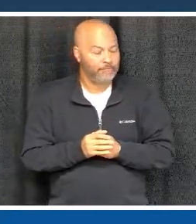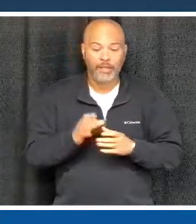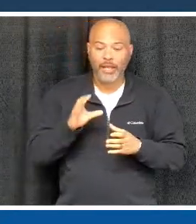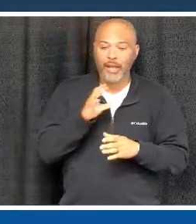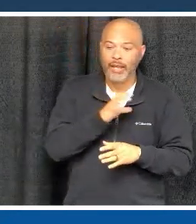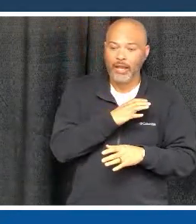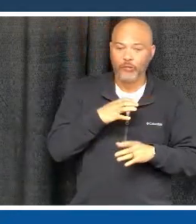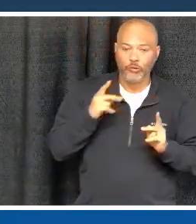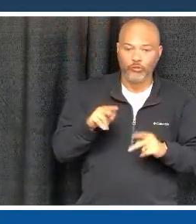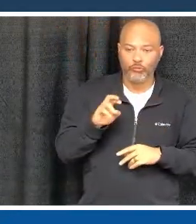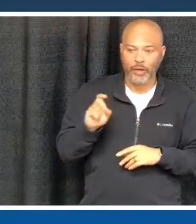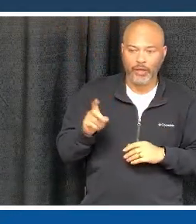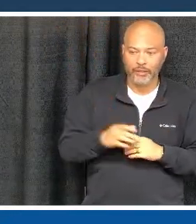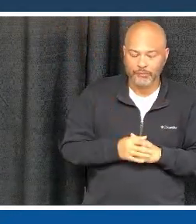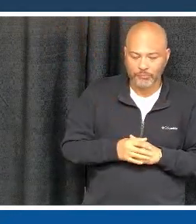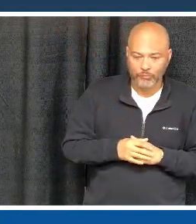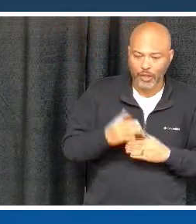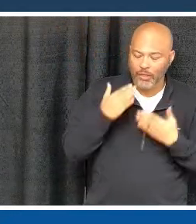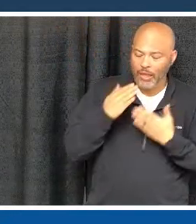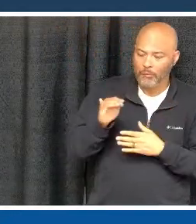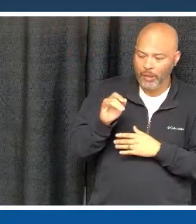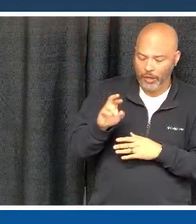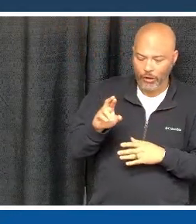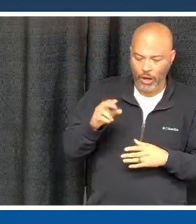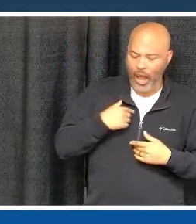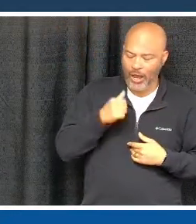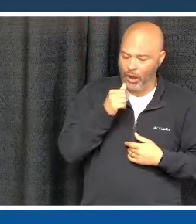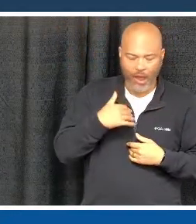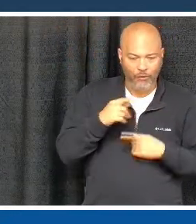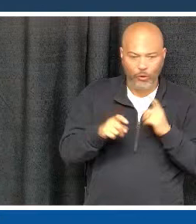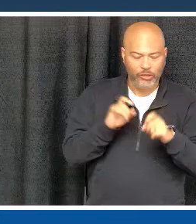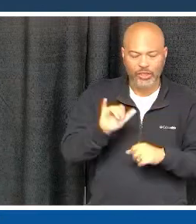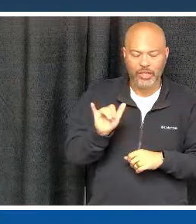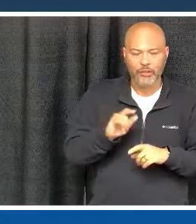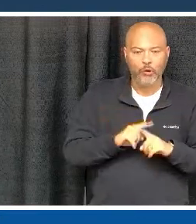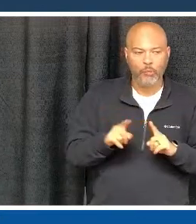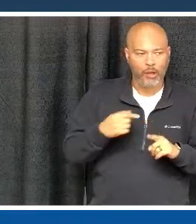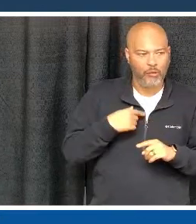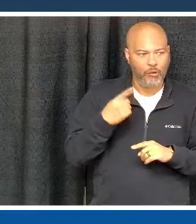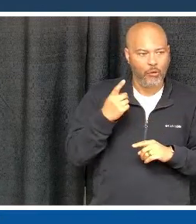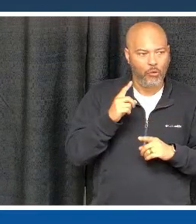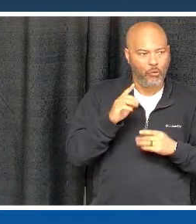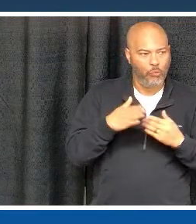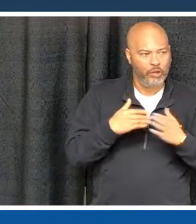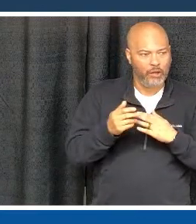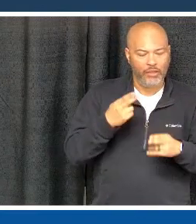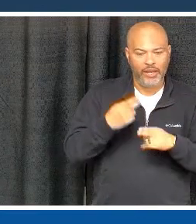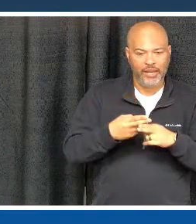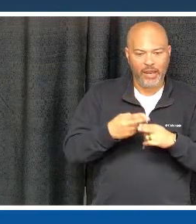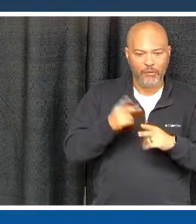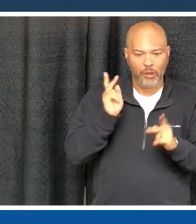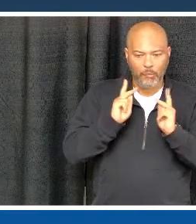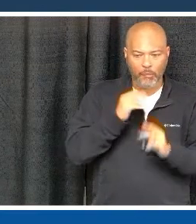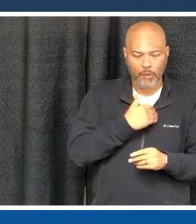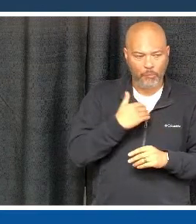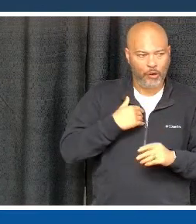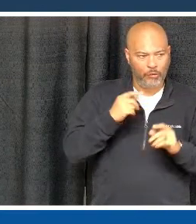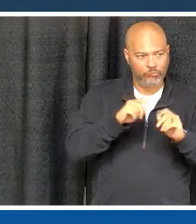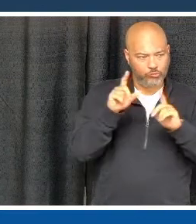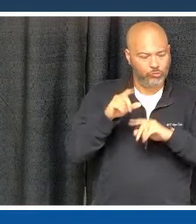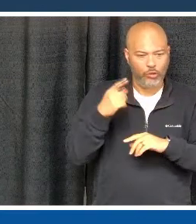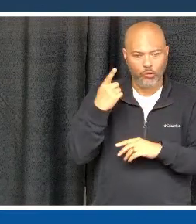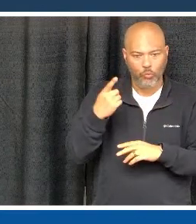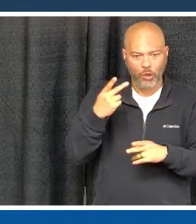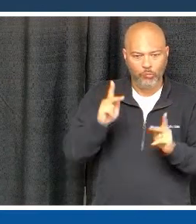Councilperson Red, you're recognized. Thank you, Mayor. And I don't have a question either, but there is, whenever the names of the committee members were up there, there's